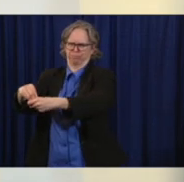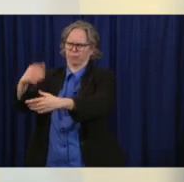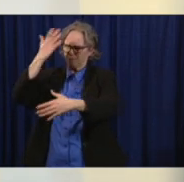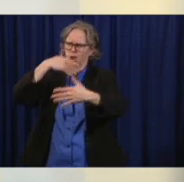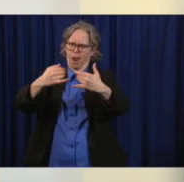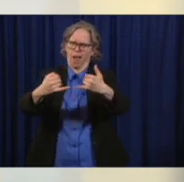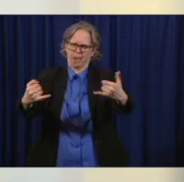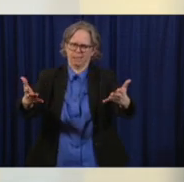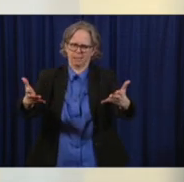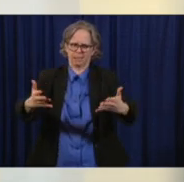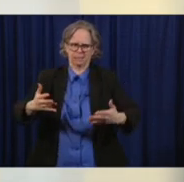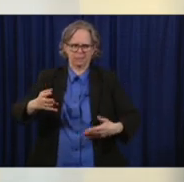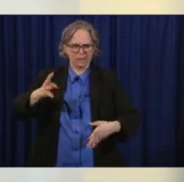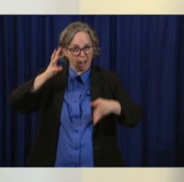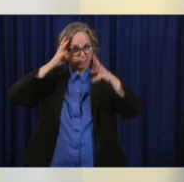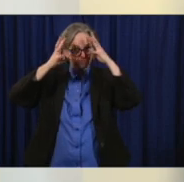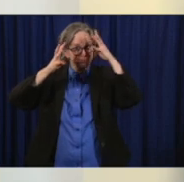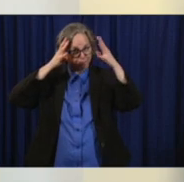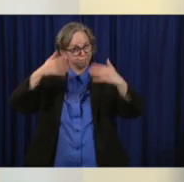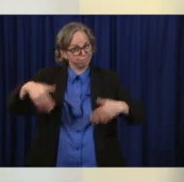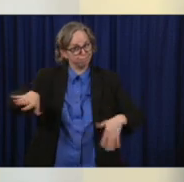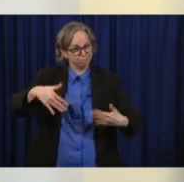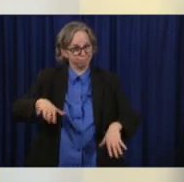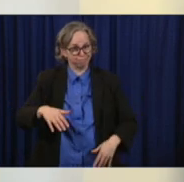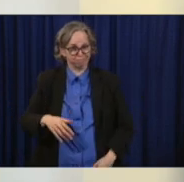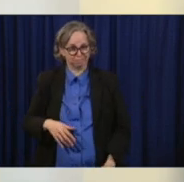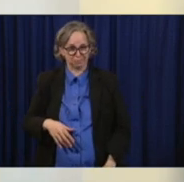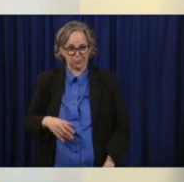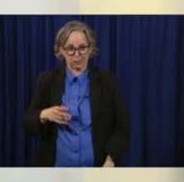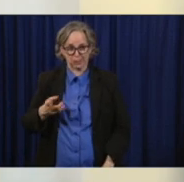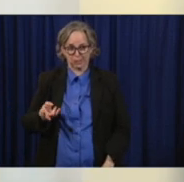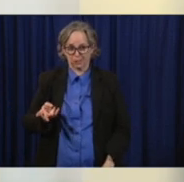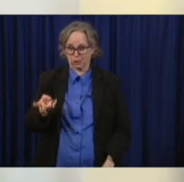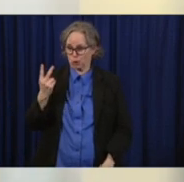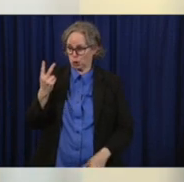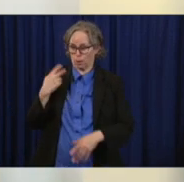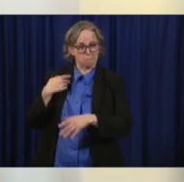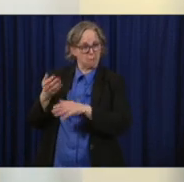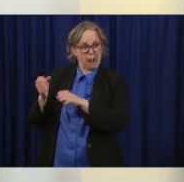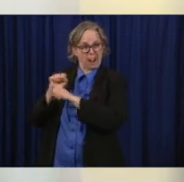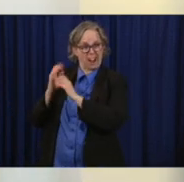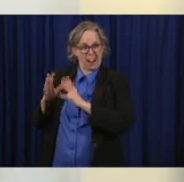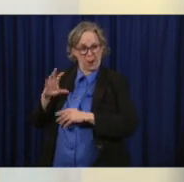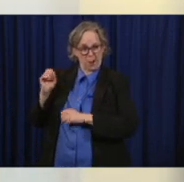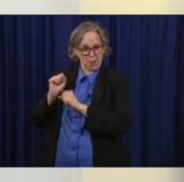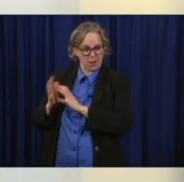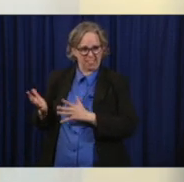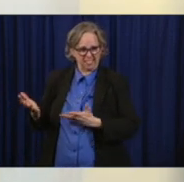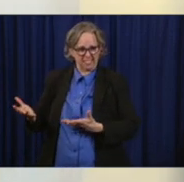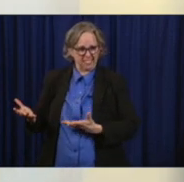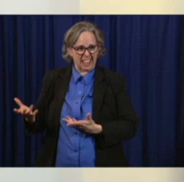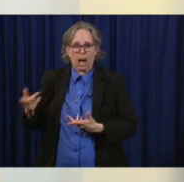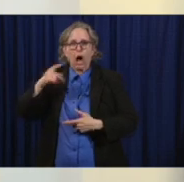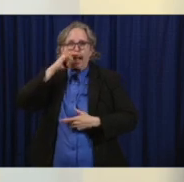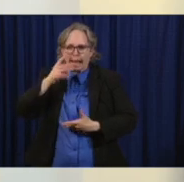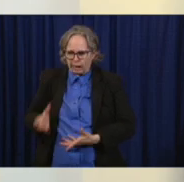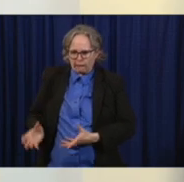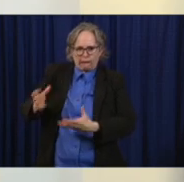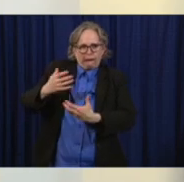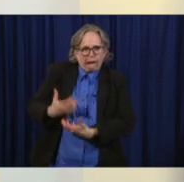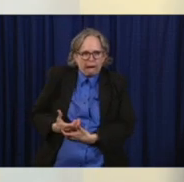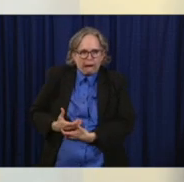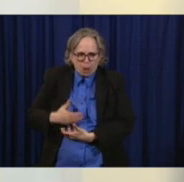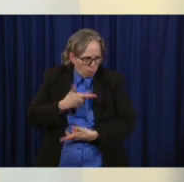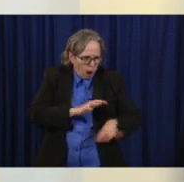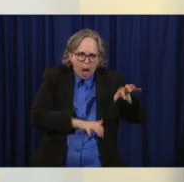two of my colleagues here. They're the doers who are sitting there with a kid on their knee and also trying to work and also